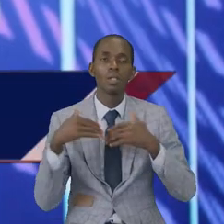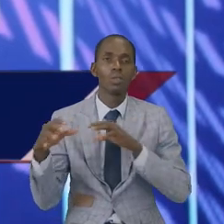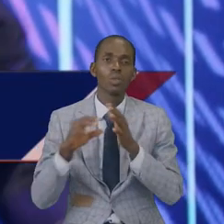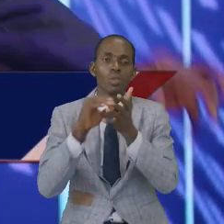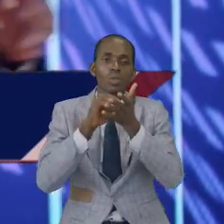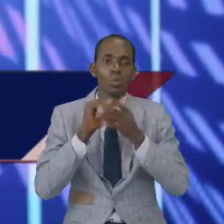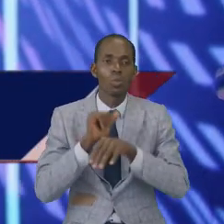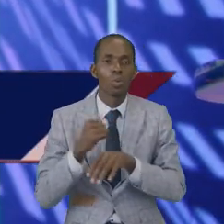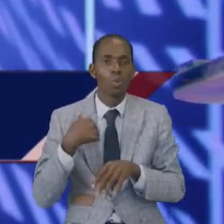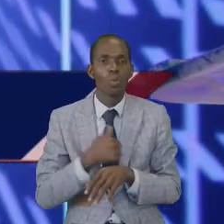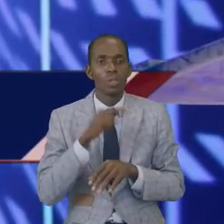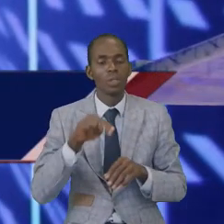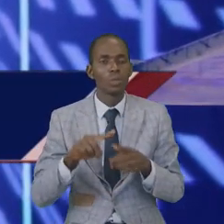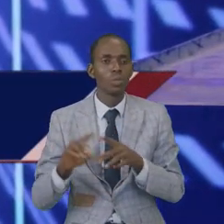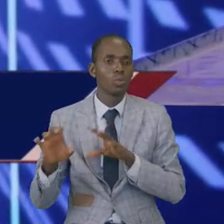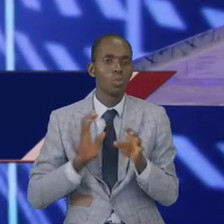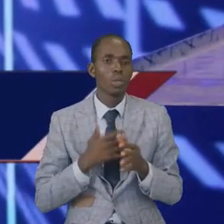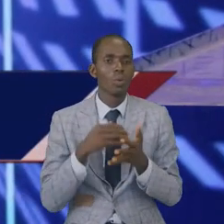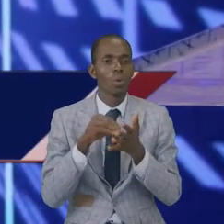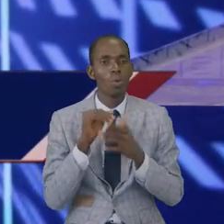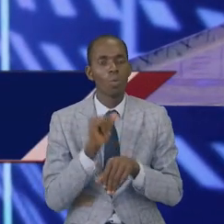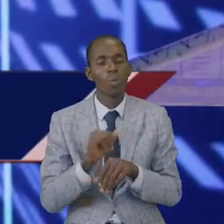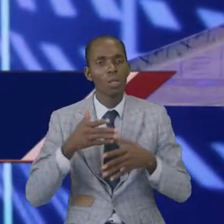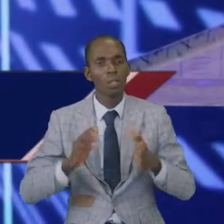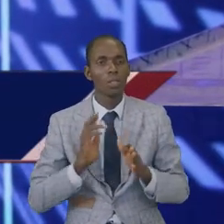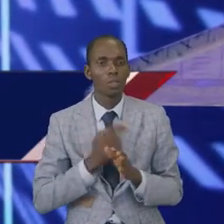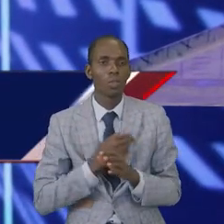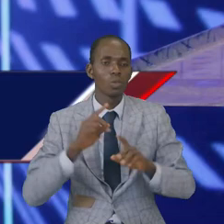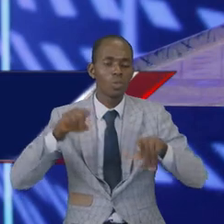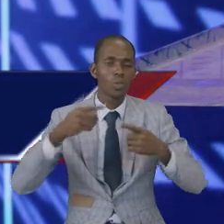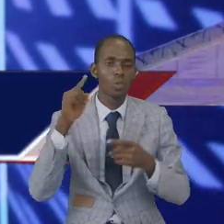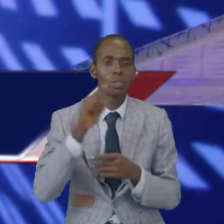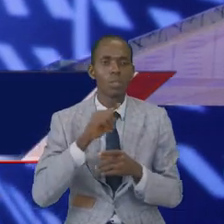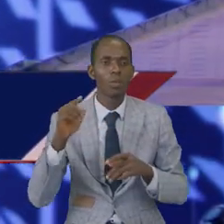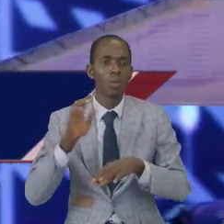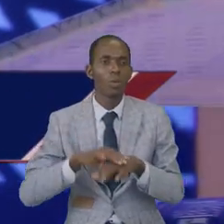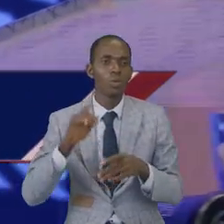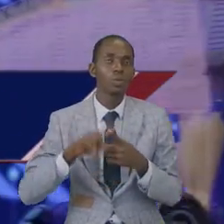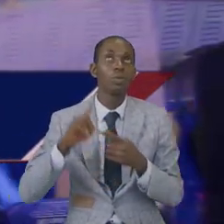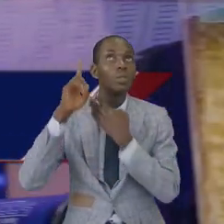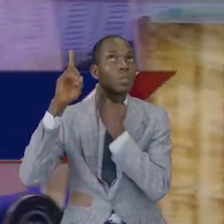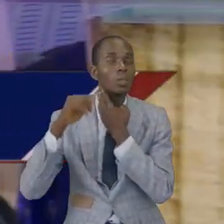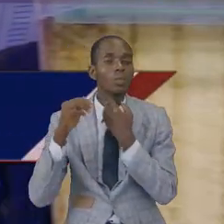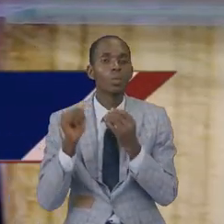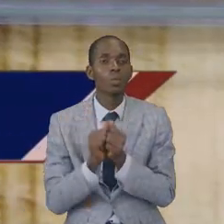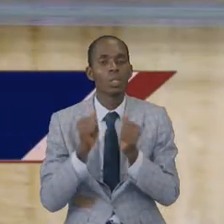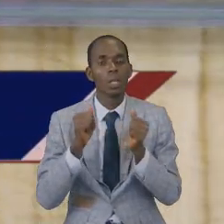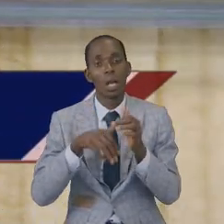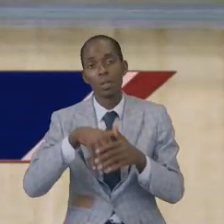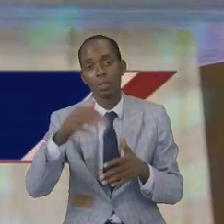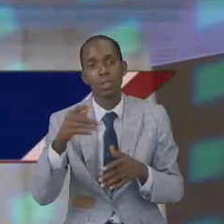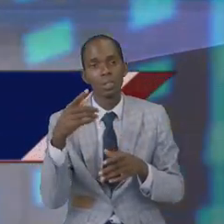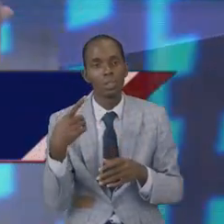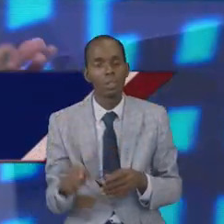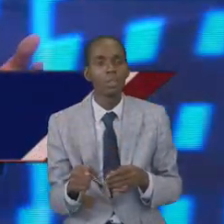do our part. Let us go forth, therefore, unto him without the camp,